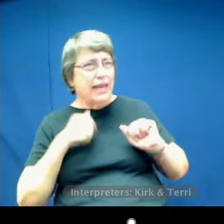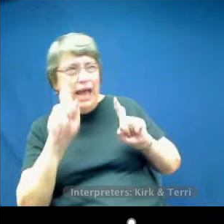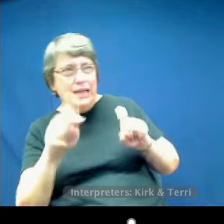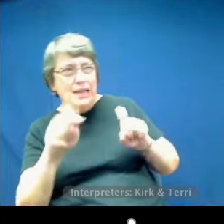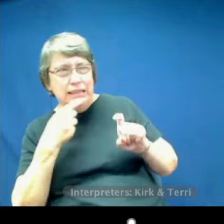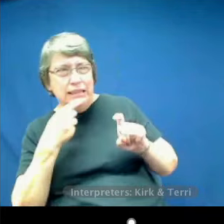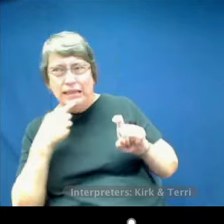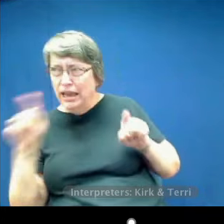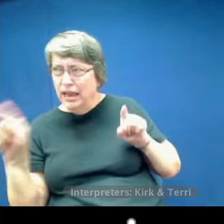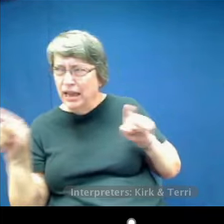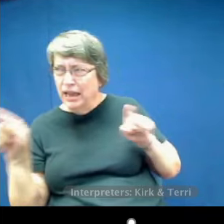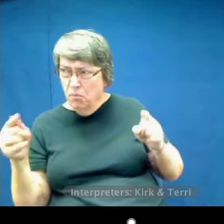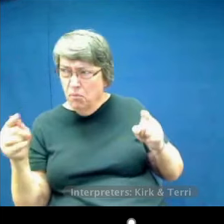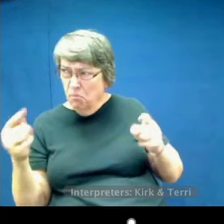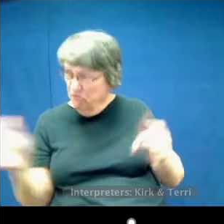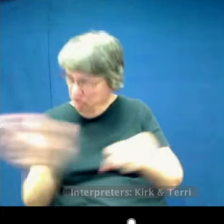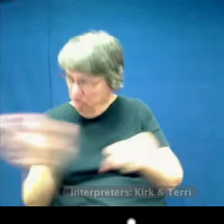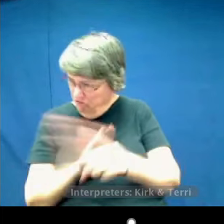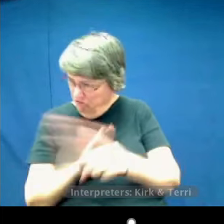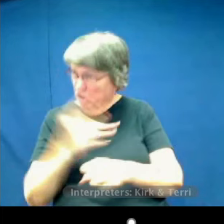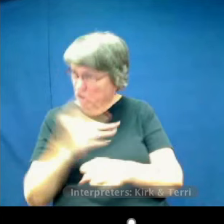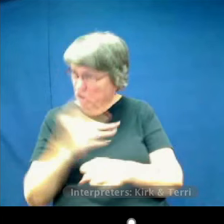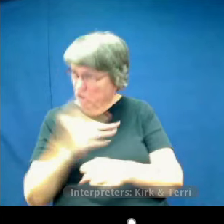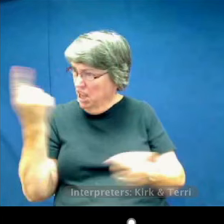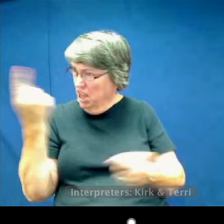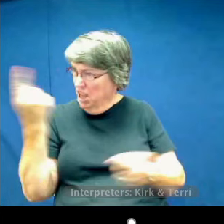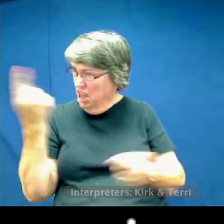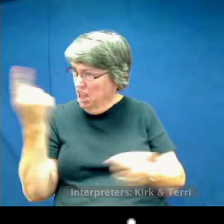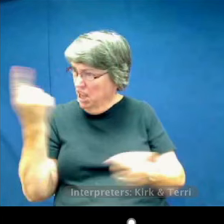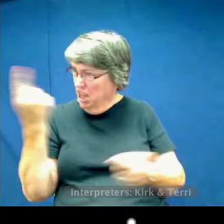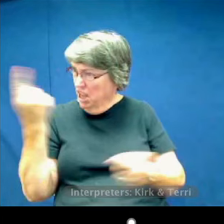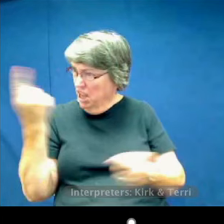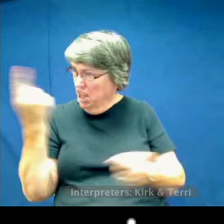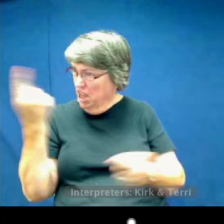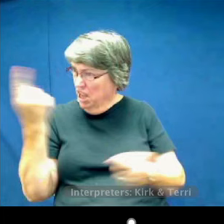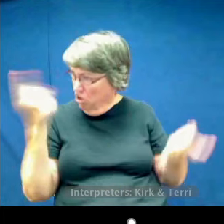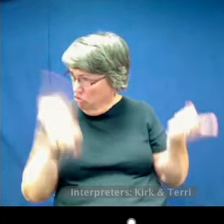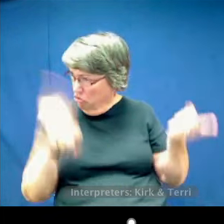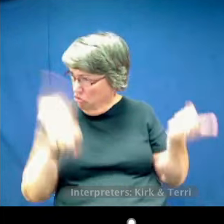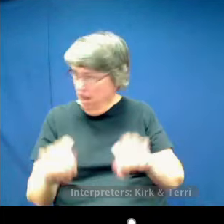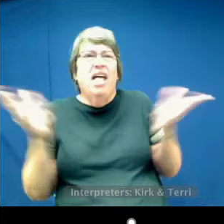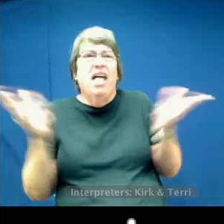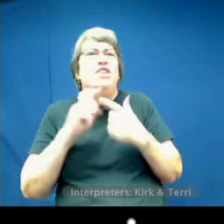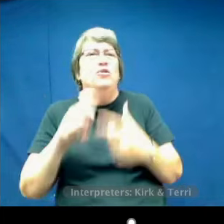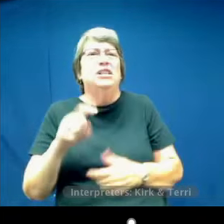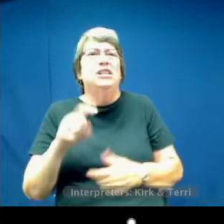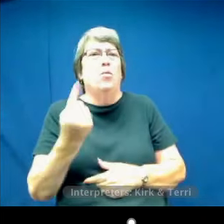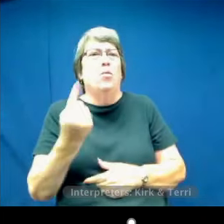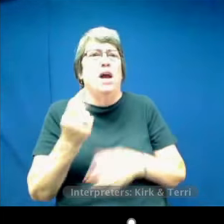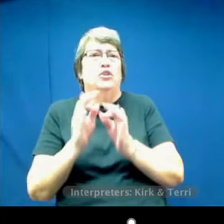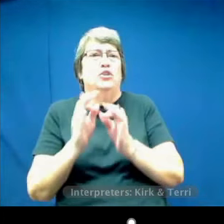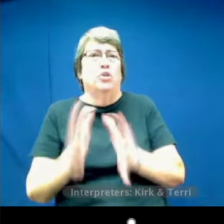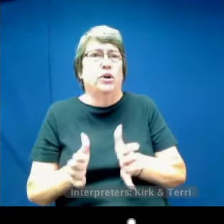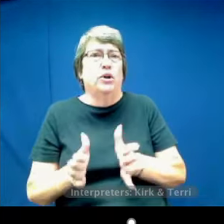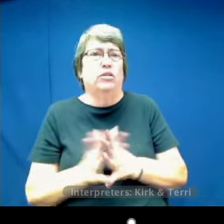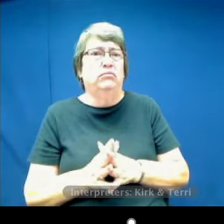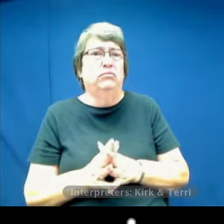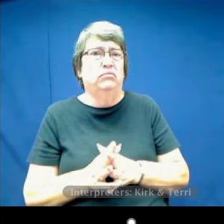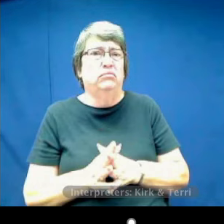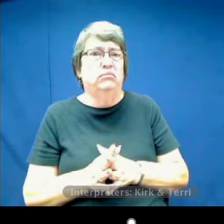more efficiently by assigning only one interpreter to it, right? Because if they're just going to go in and read a 5-page